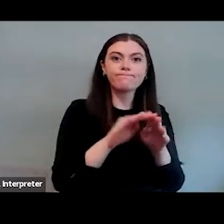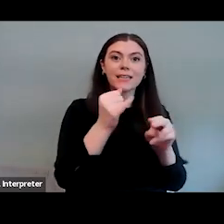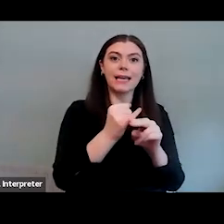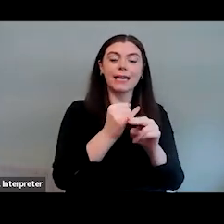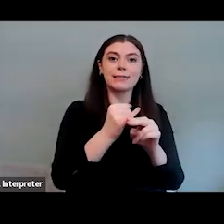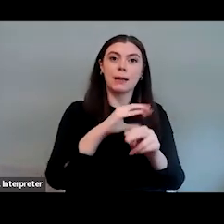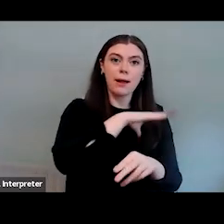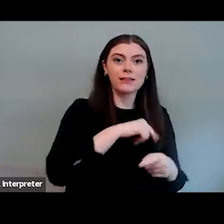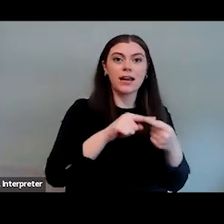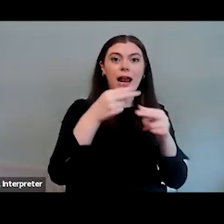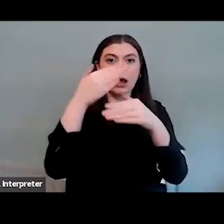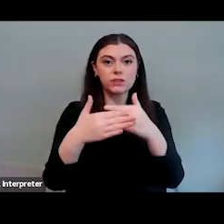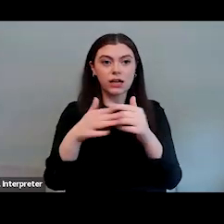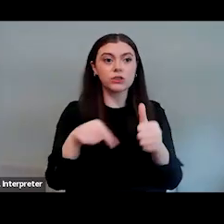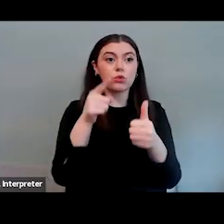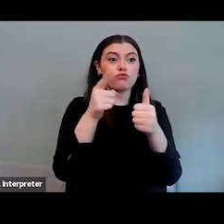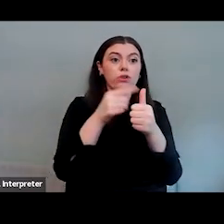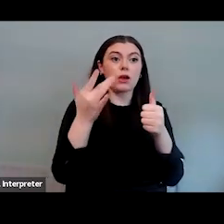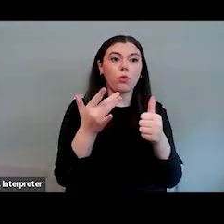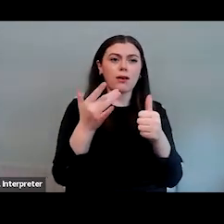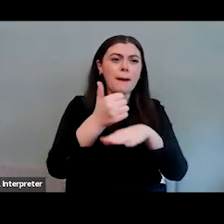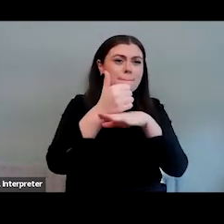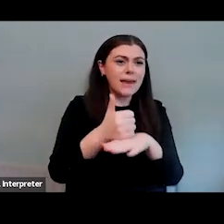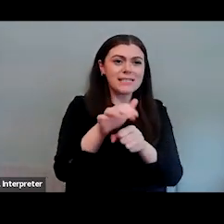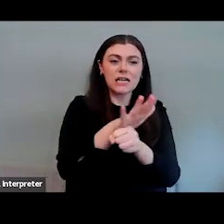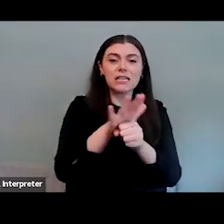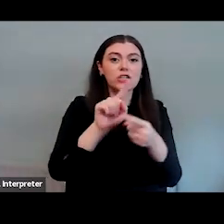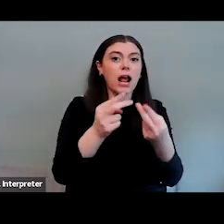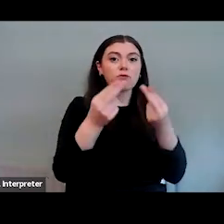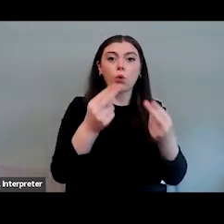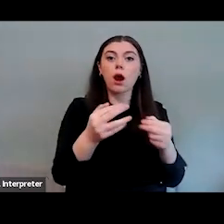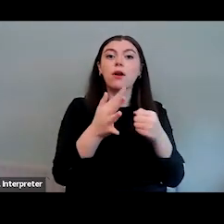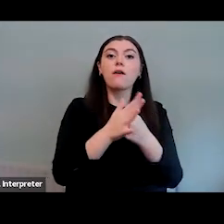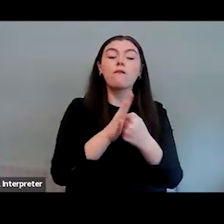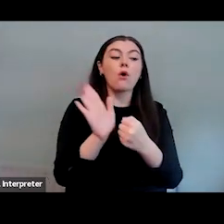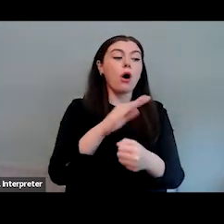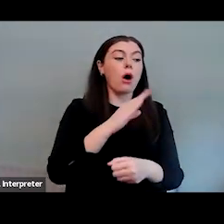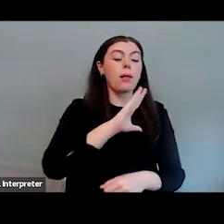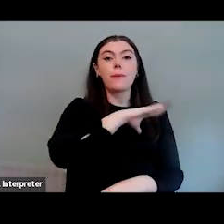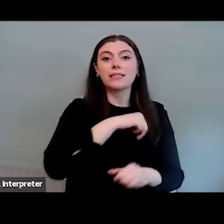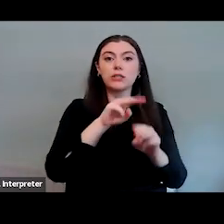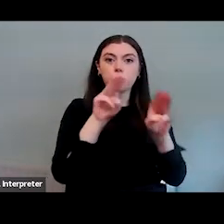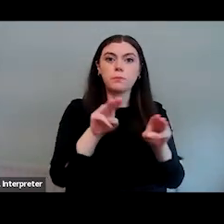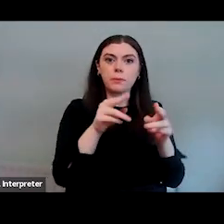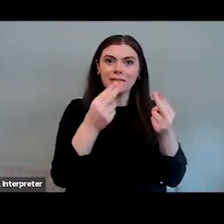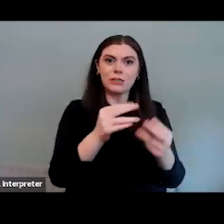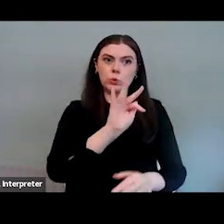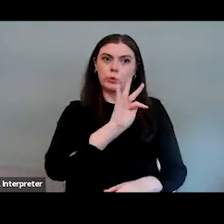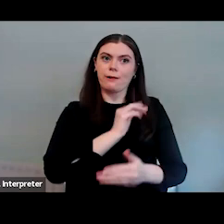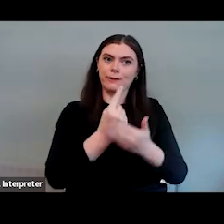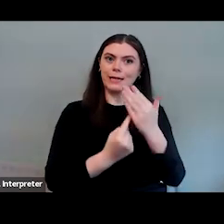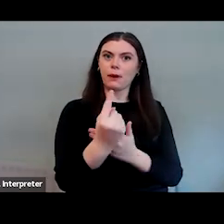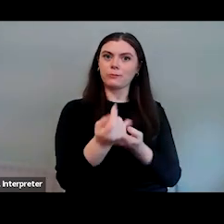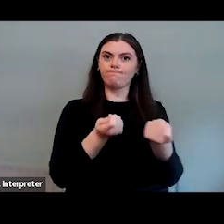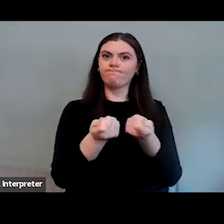3 pillars, in principle, are the basic condition and requirements for Palestinians to win their self-determinations.